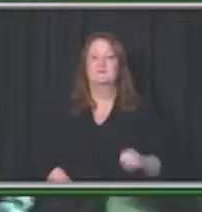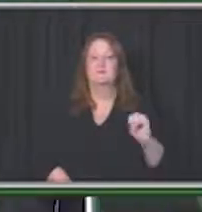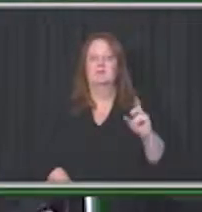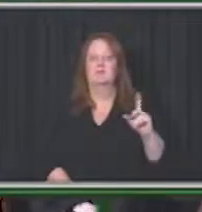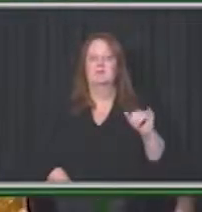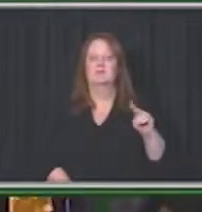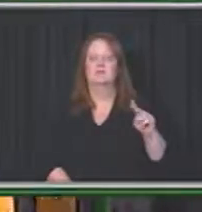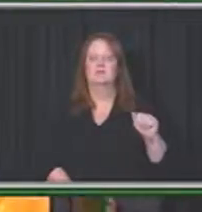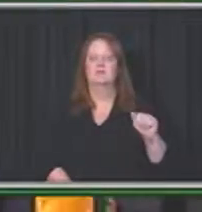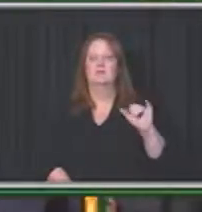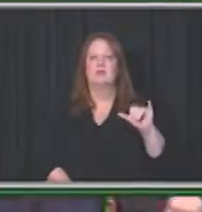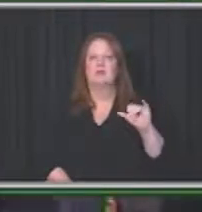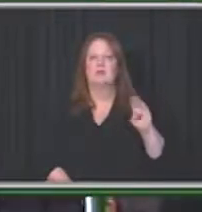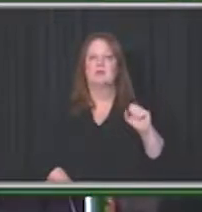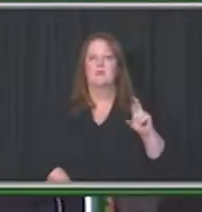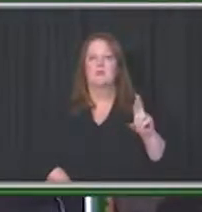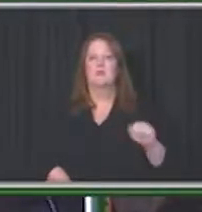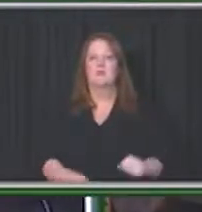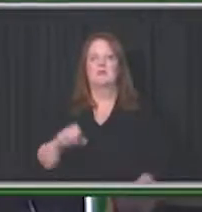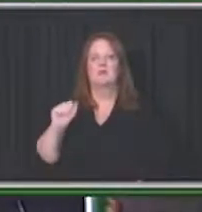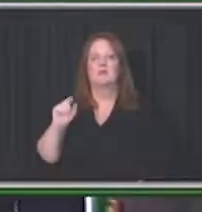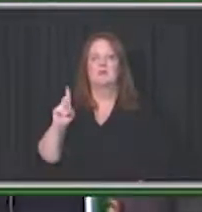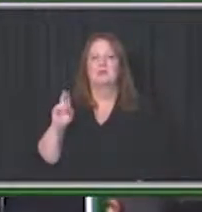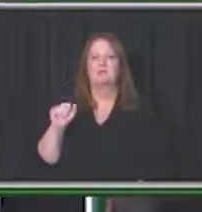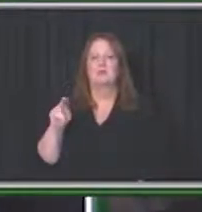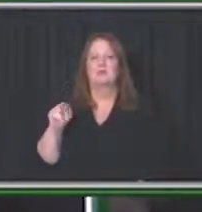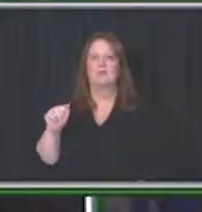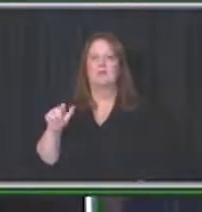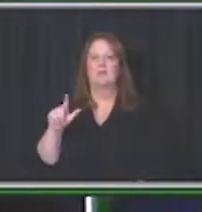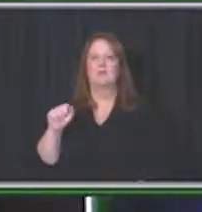Alina Ibarra. Adriana Latorre.